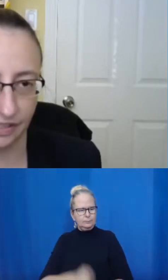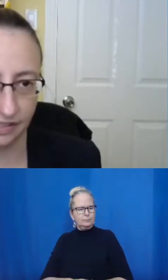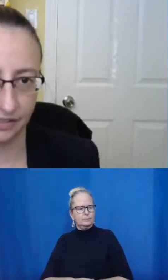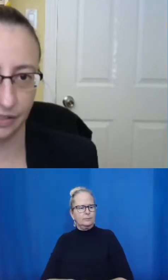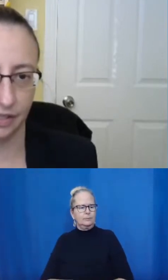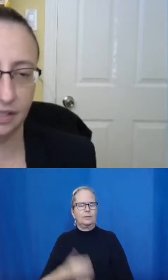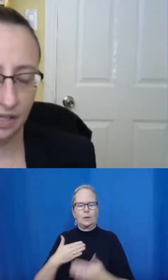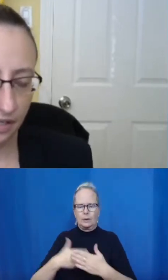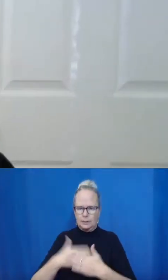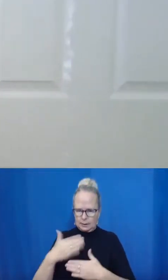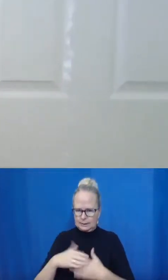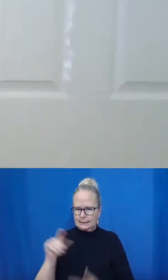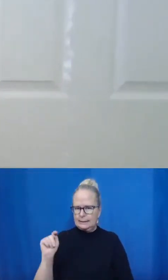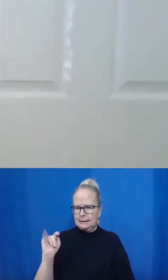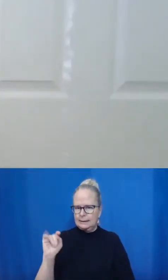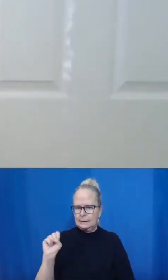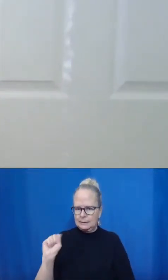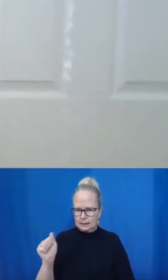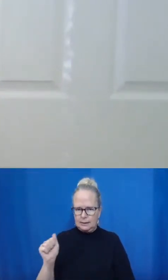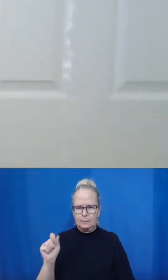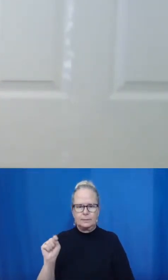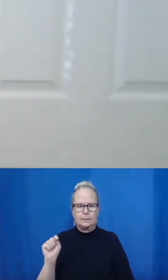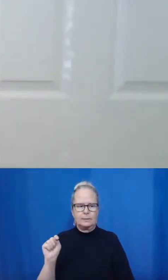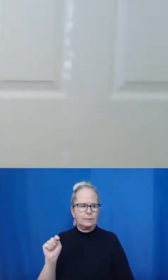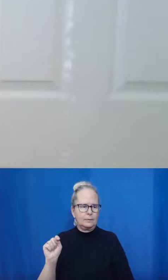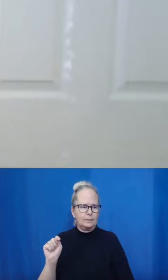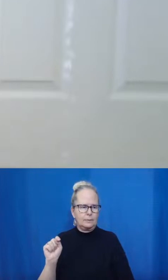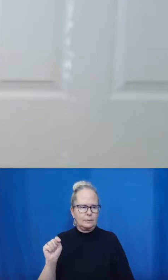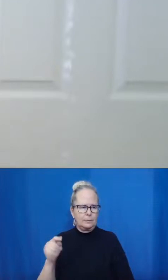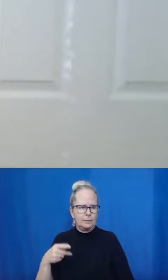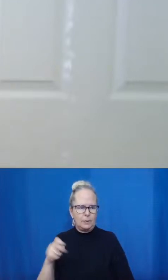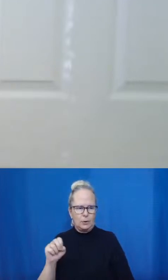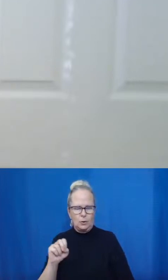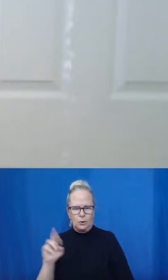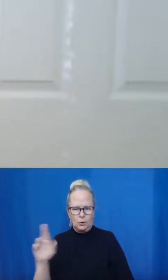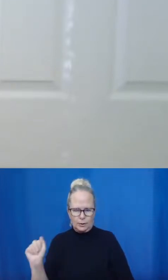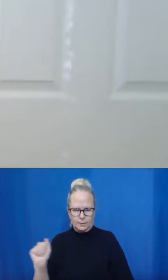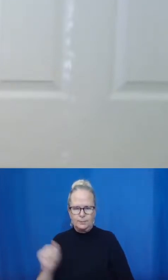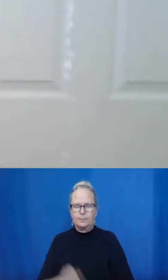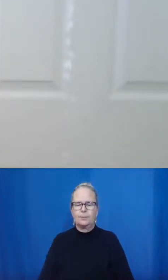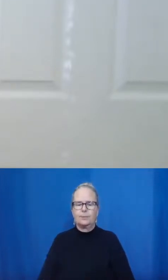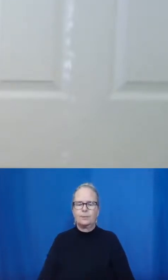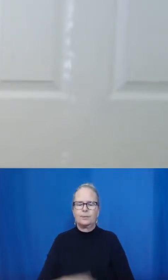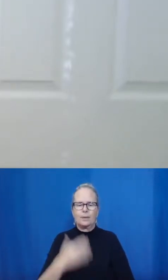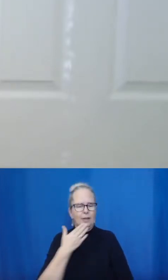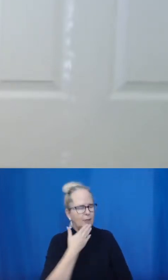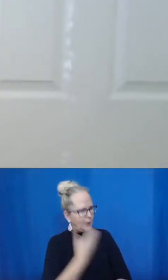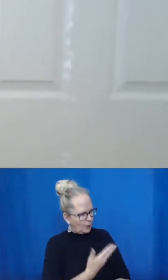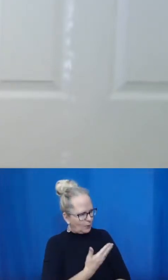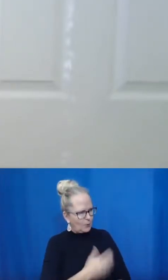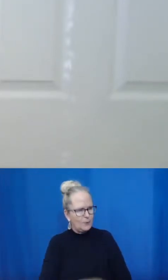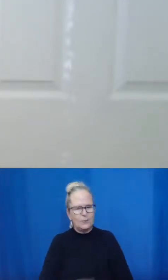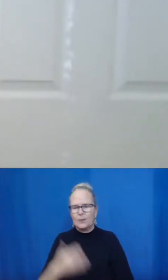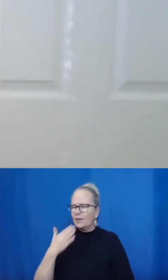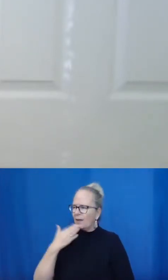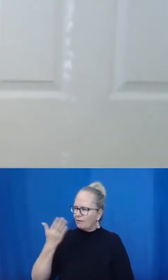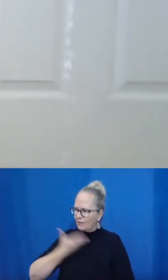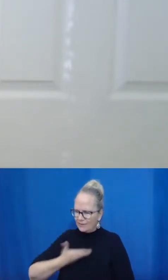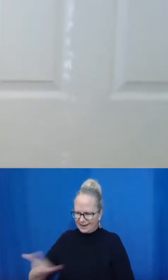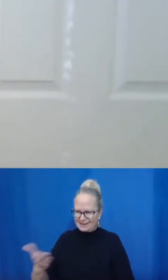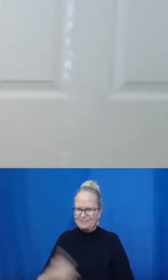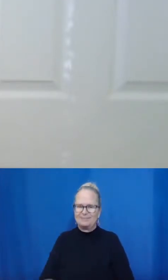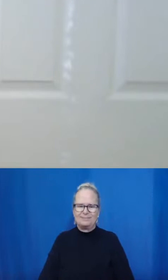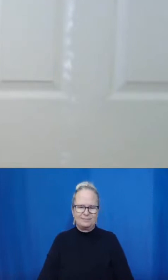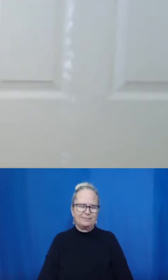the opportunity to share my story. Prior to COVID-19, I had a full life. I